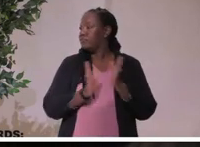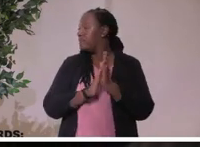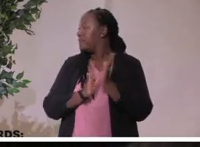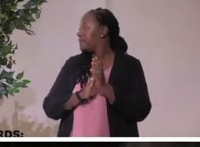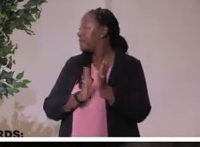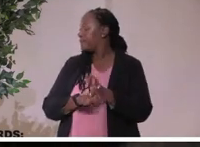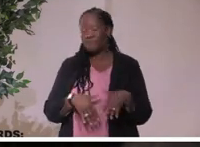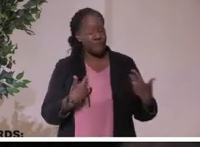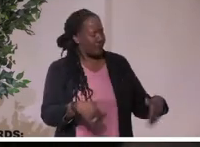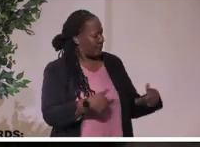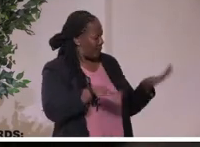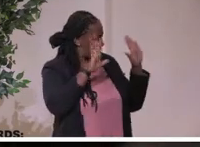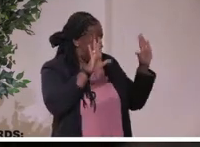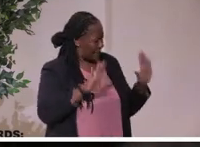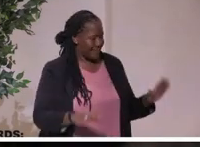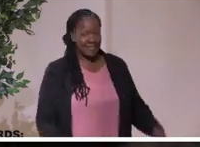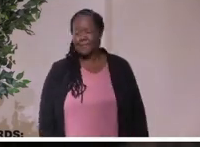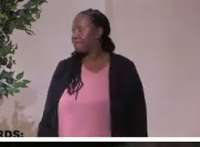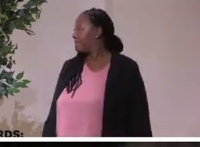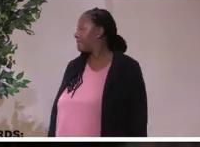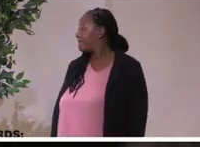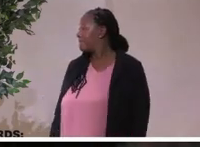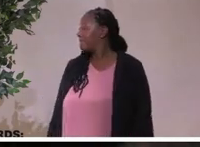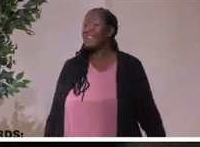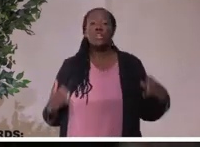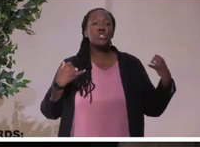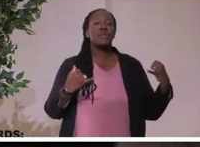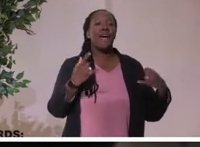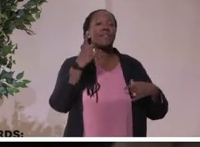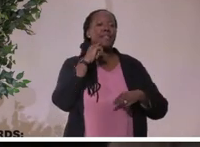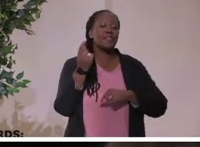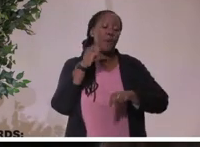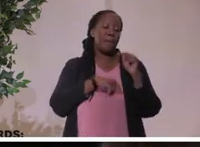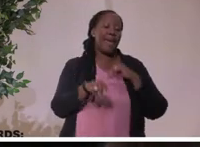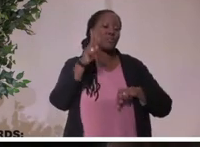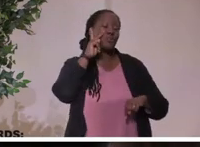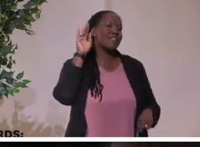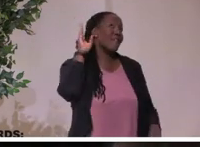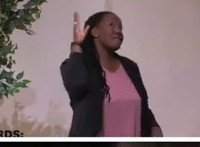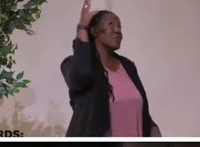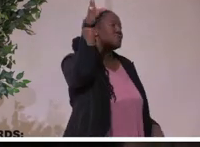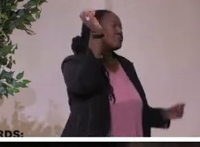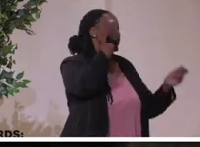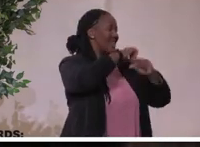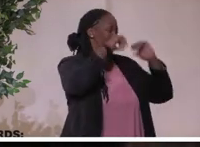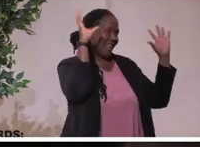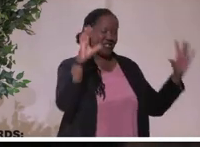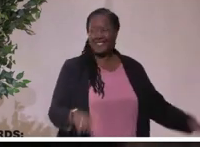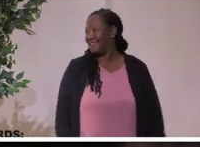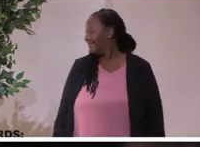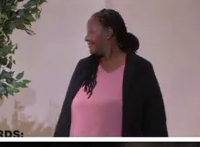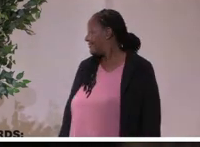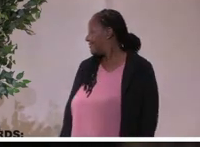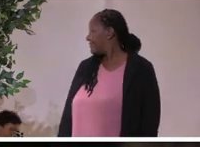Absolutely. Oh, well, fabulous. Well, let's take another look back into the future of fashion, and this is a face by designer